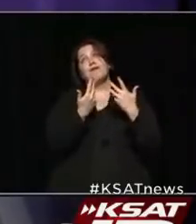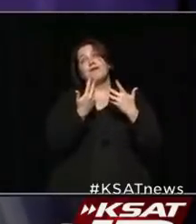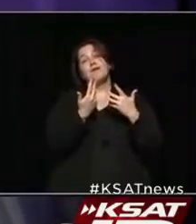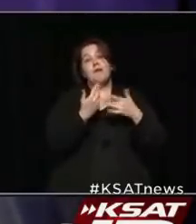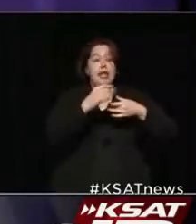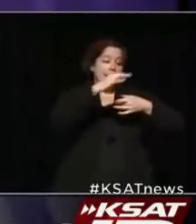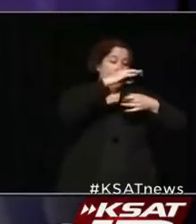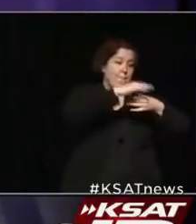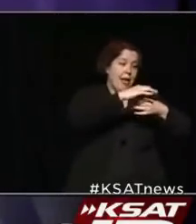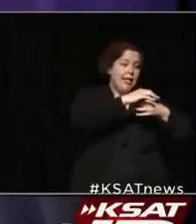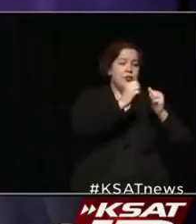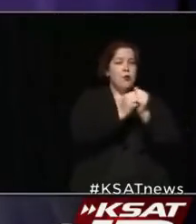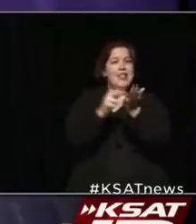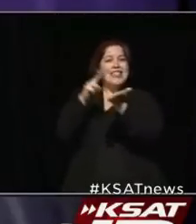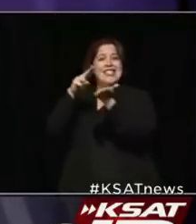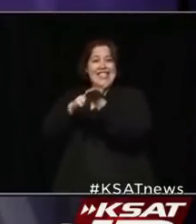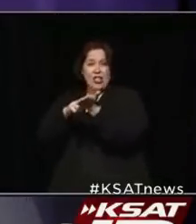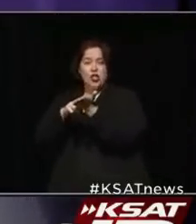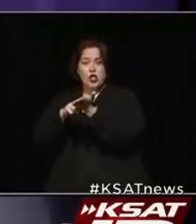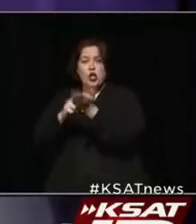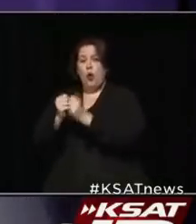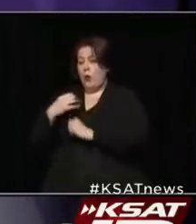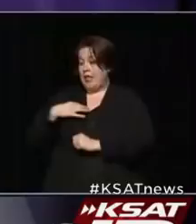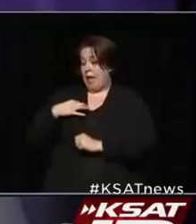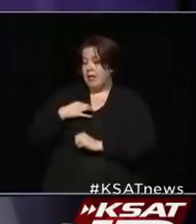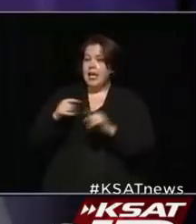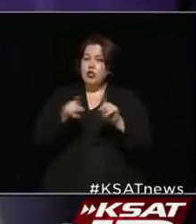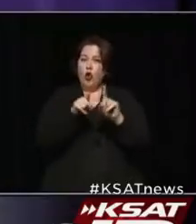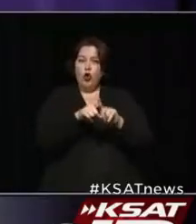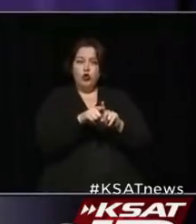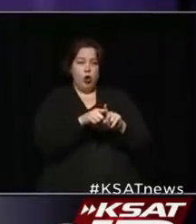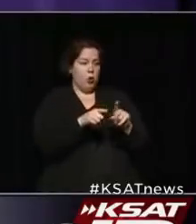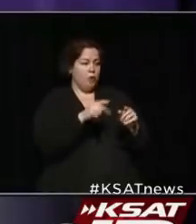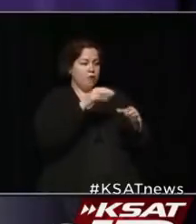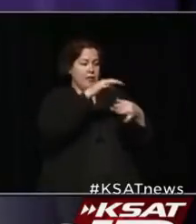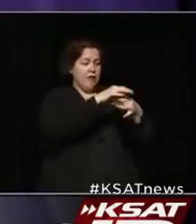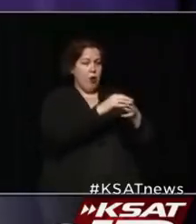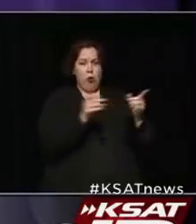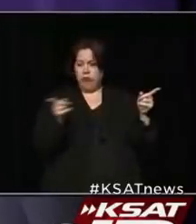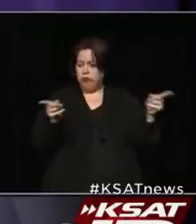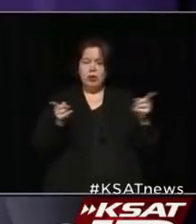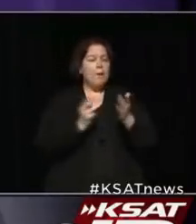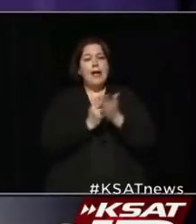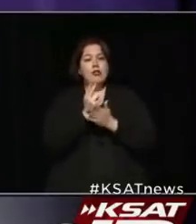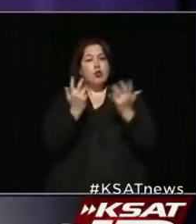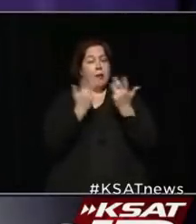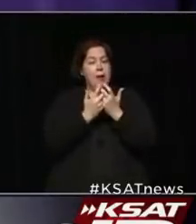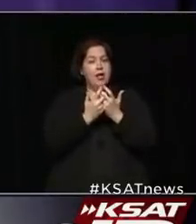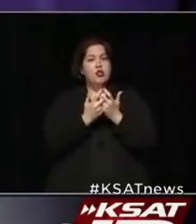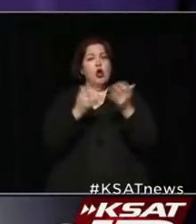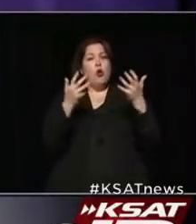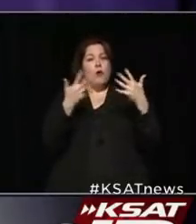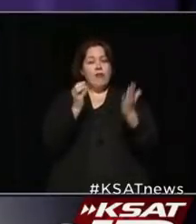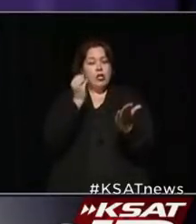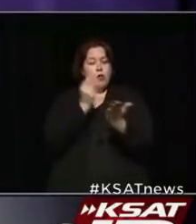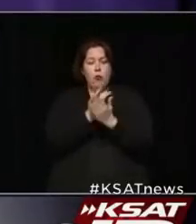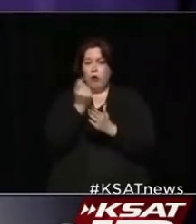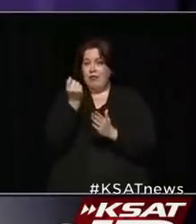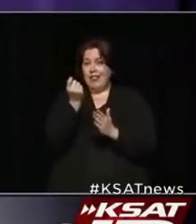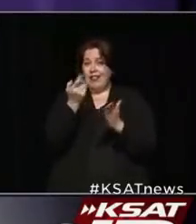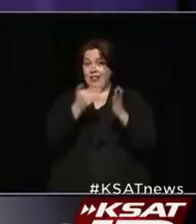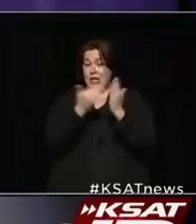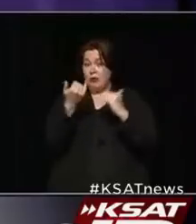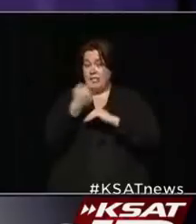ballots with their signature when the application and on the ballot. We've gone through 11,000 of them that we approved just today. We've